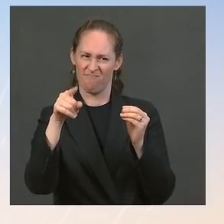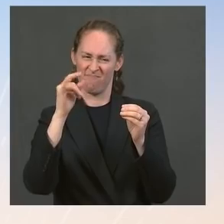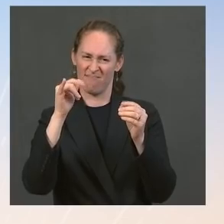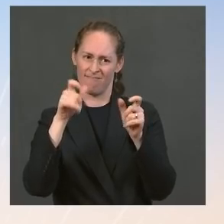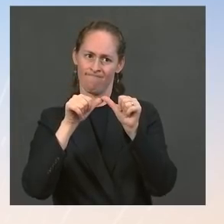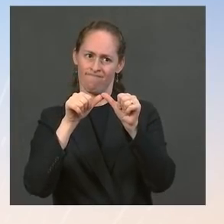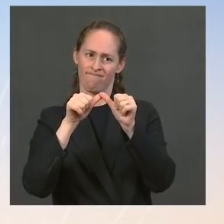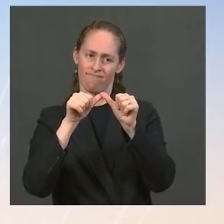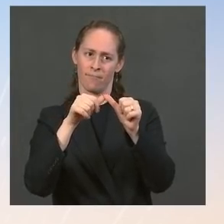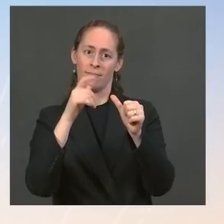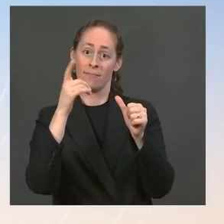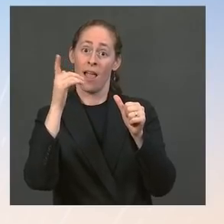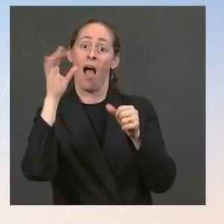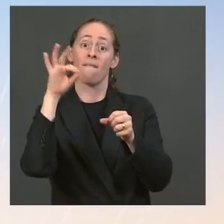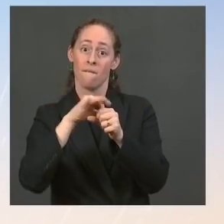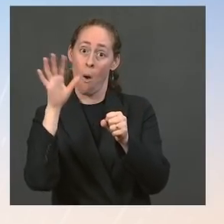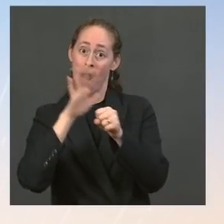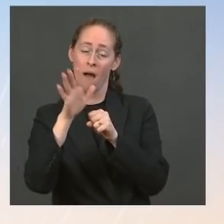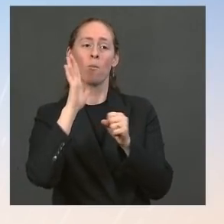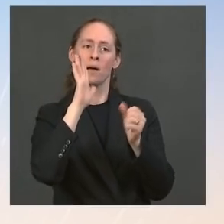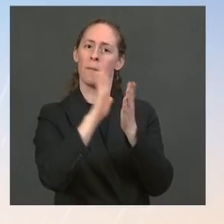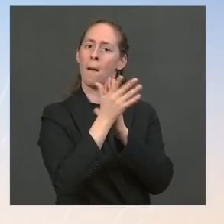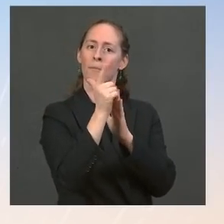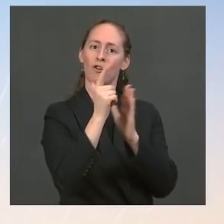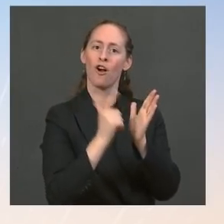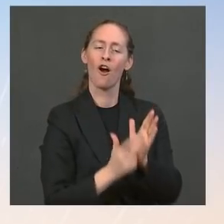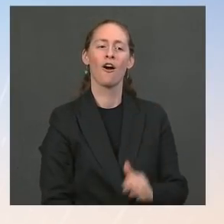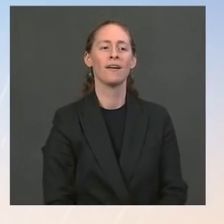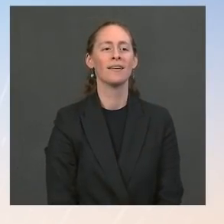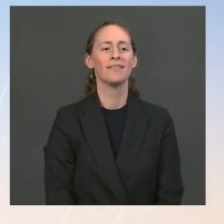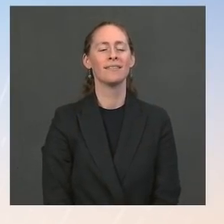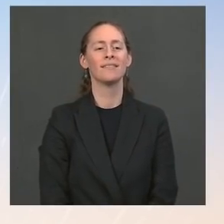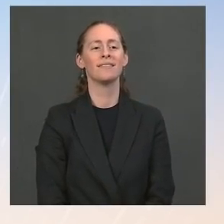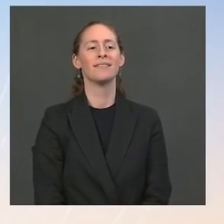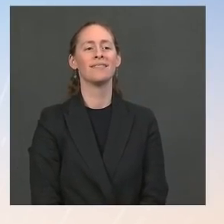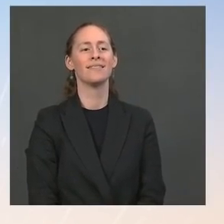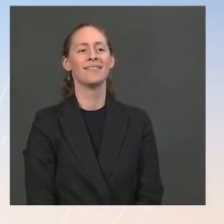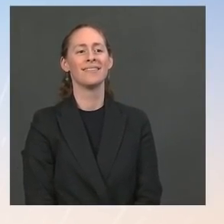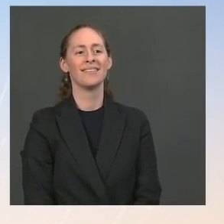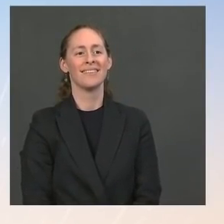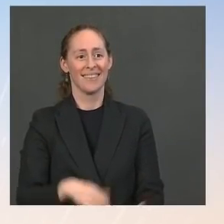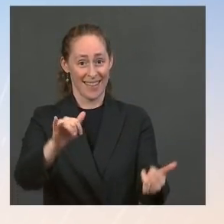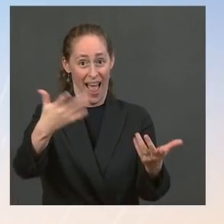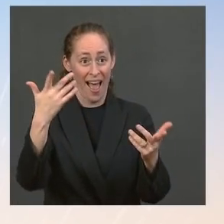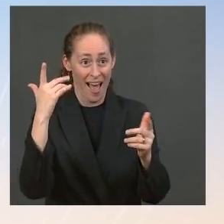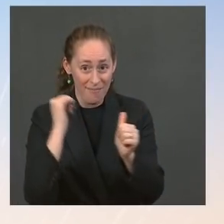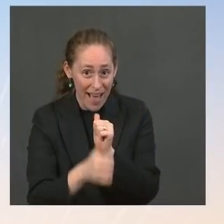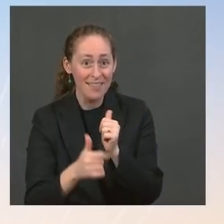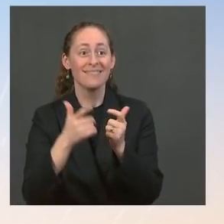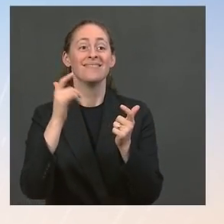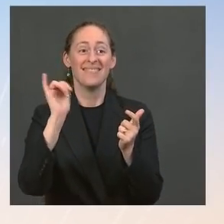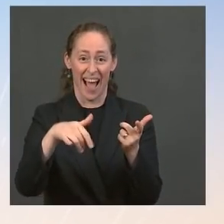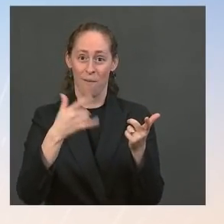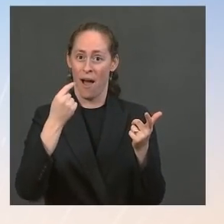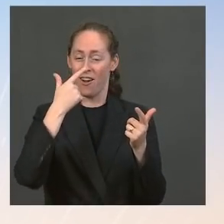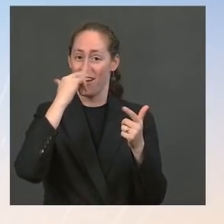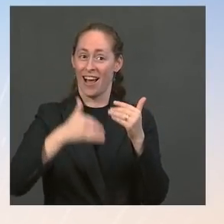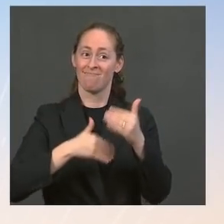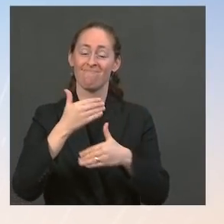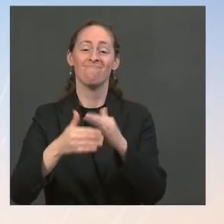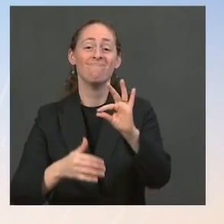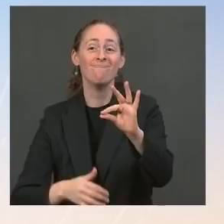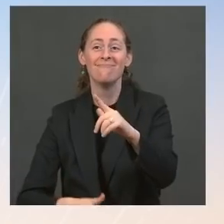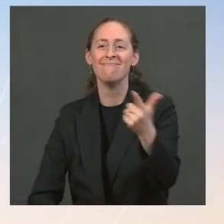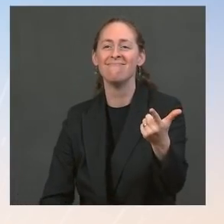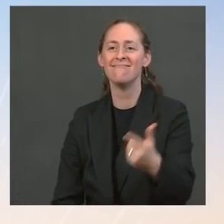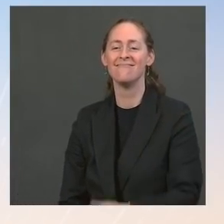got the leverage. We need all 50 votes in the Senate to move this forward. That's where we stand now. Go ahead. I just